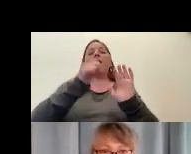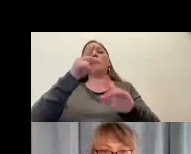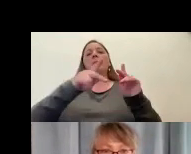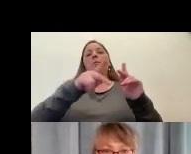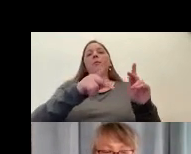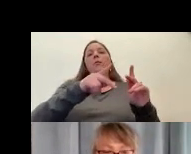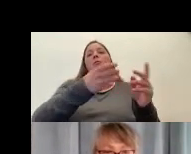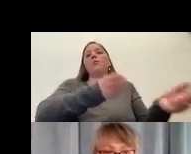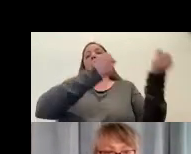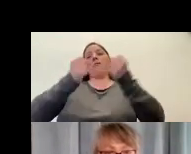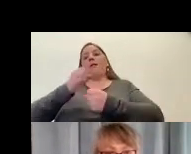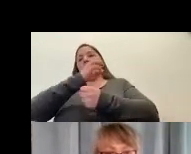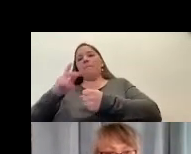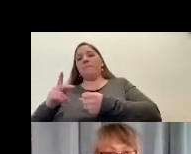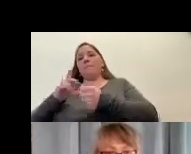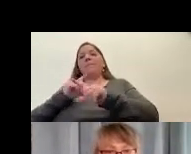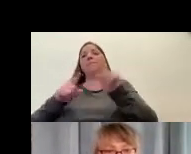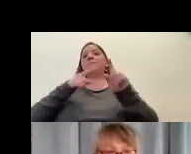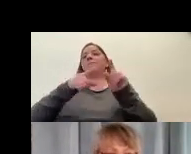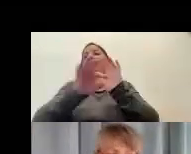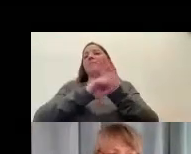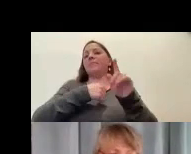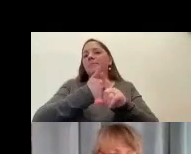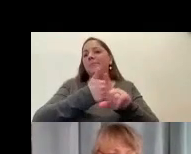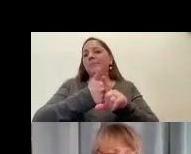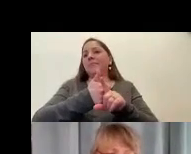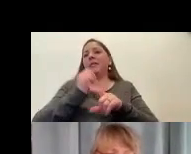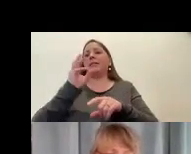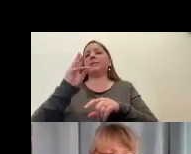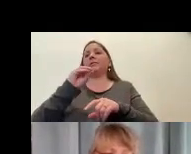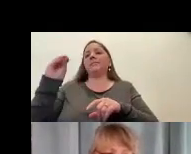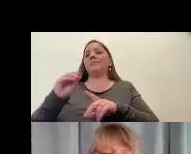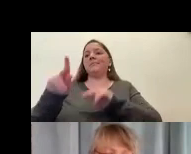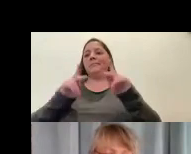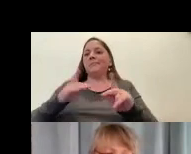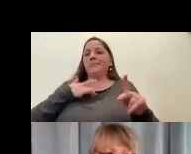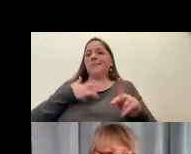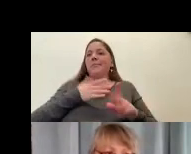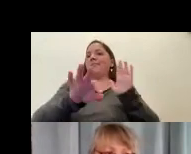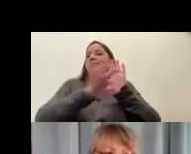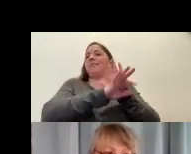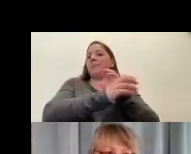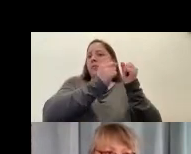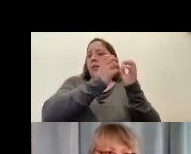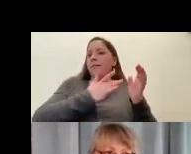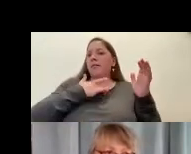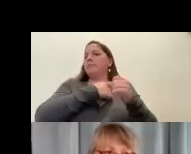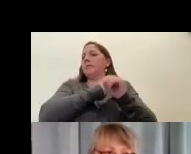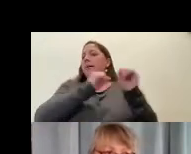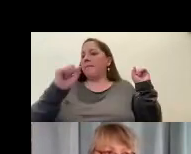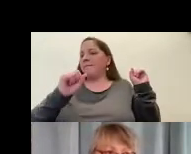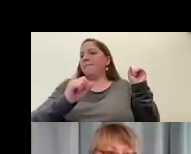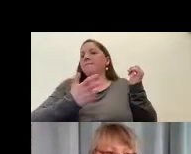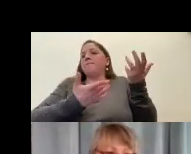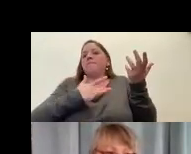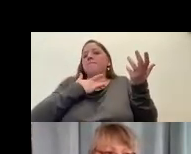they selected themselves. They just felt like they trusted that person, they felt safe, and they